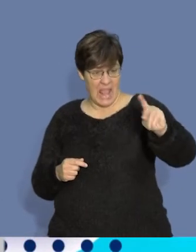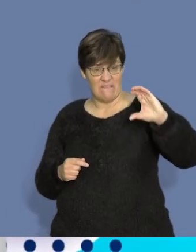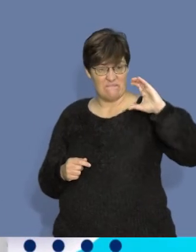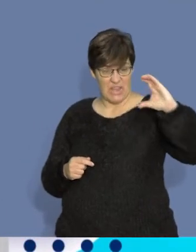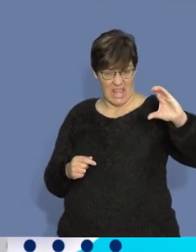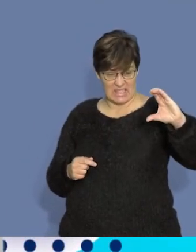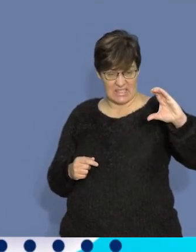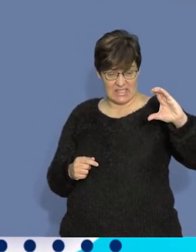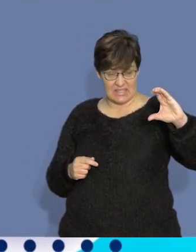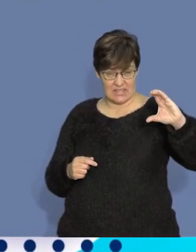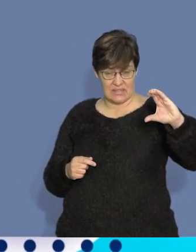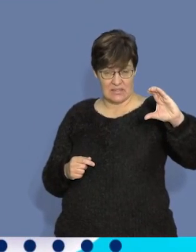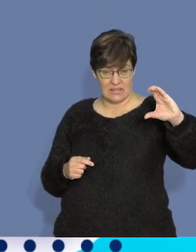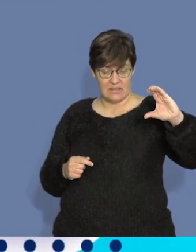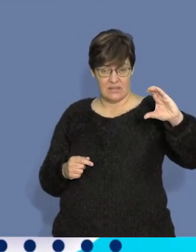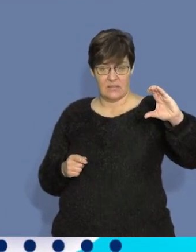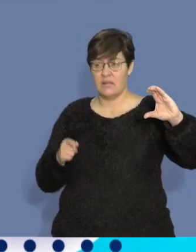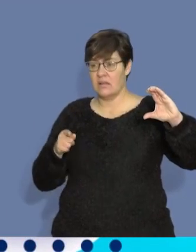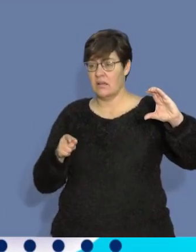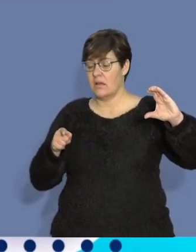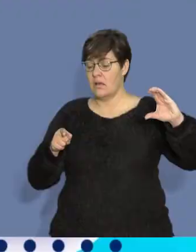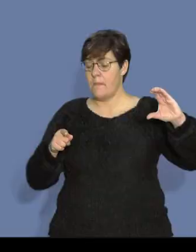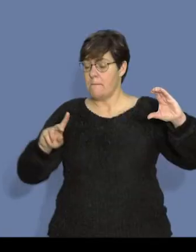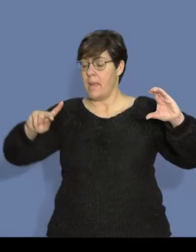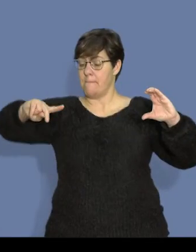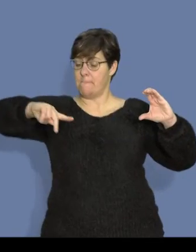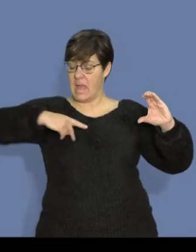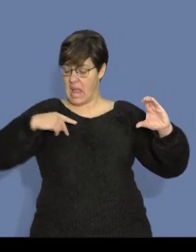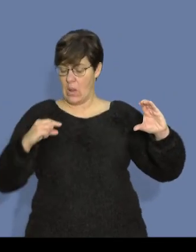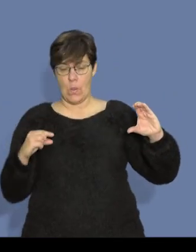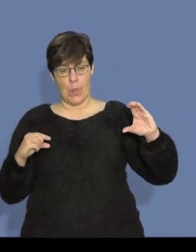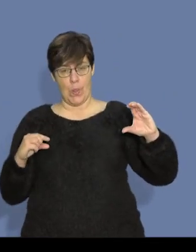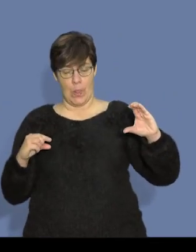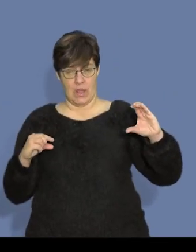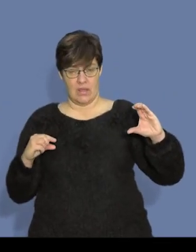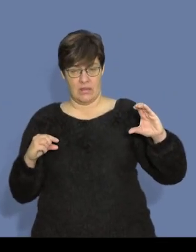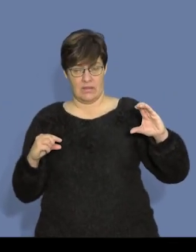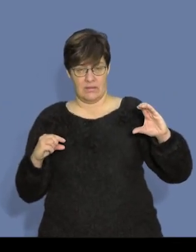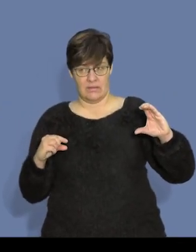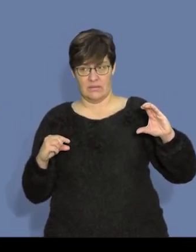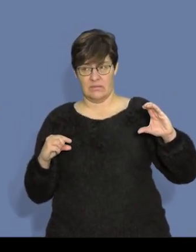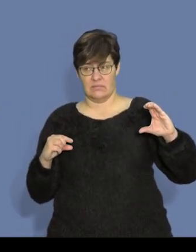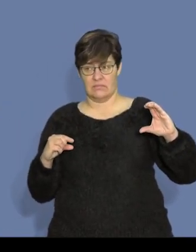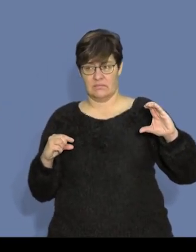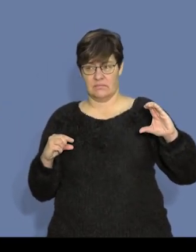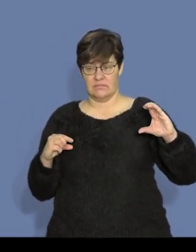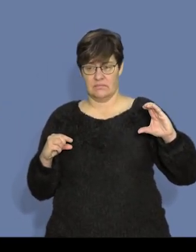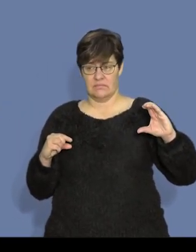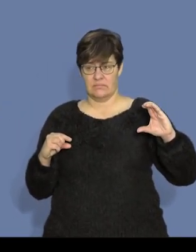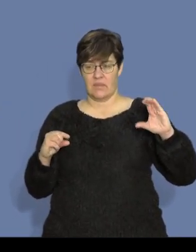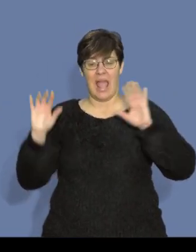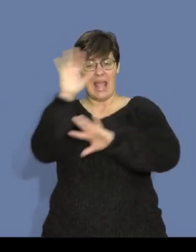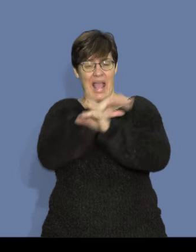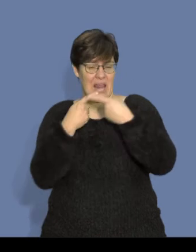input VAT, which is the 100,000, is greater than your output VAT. Okay? Remember, I'm showing it to you